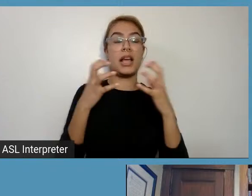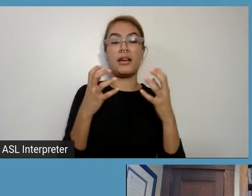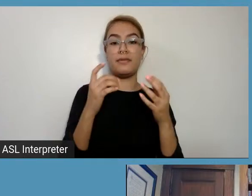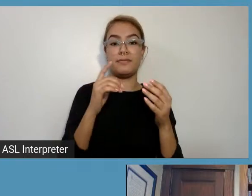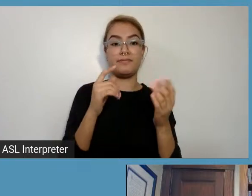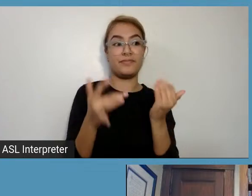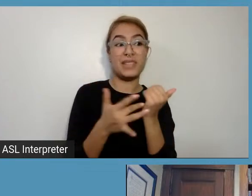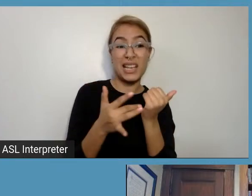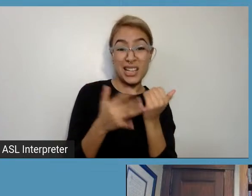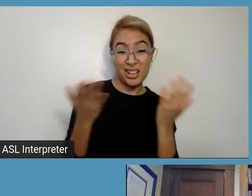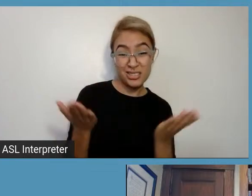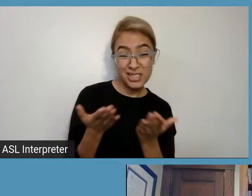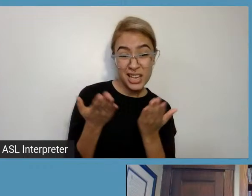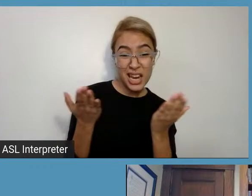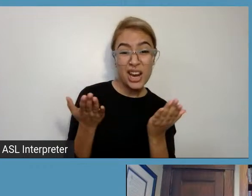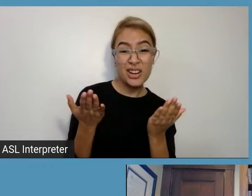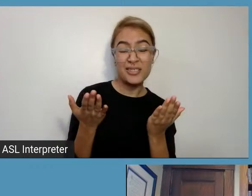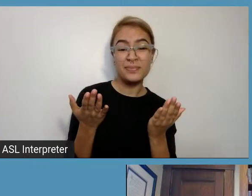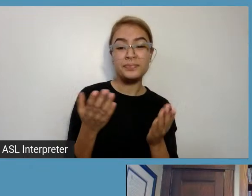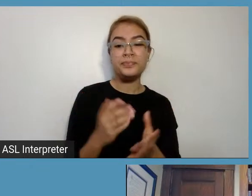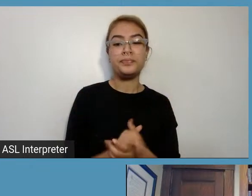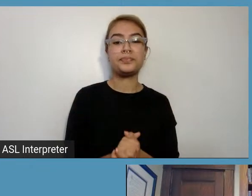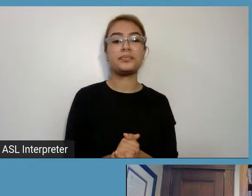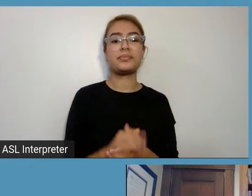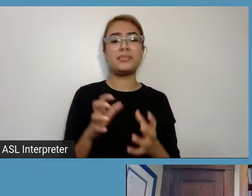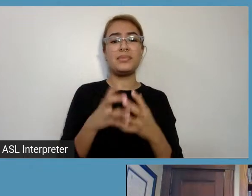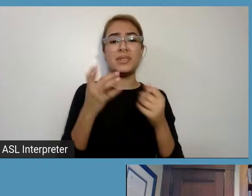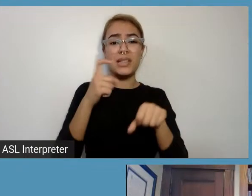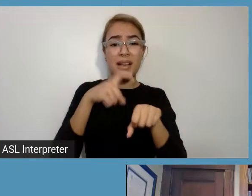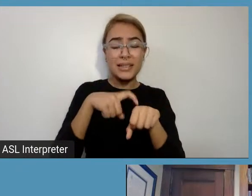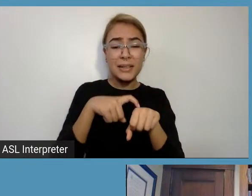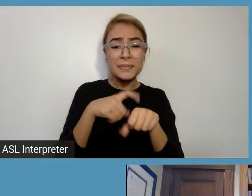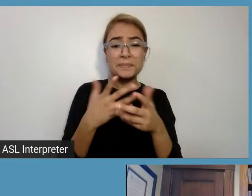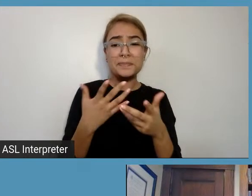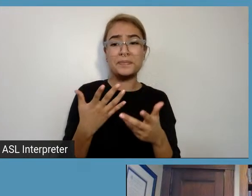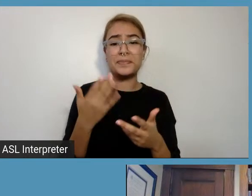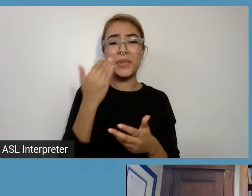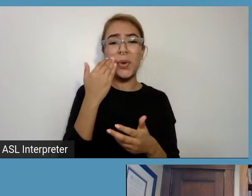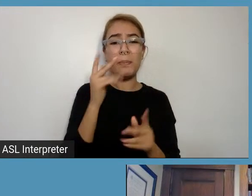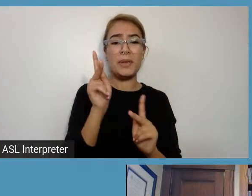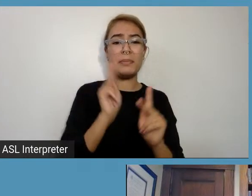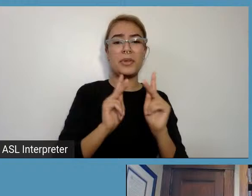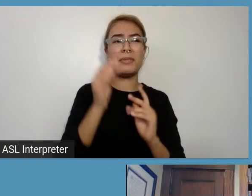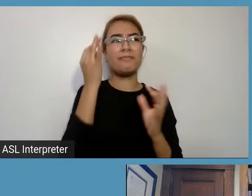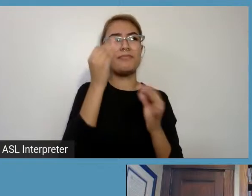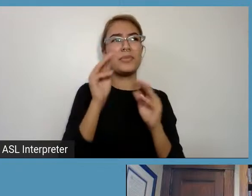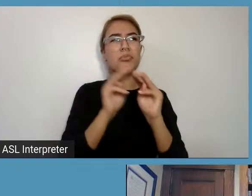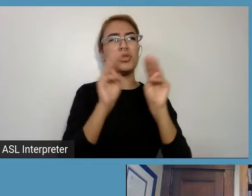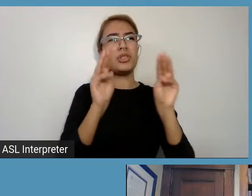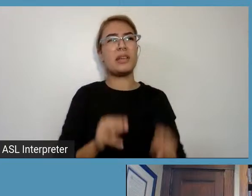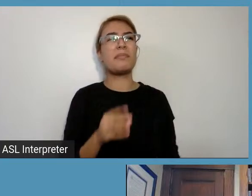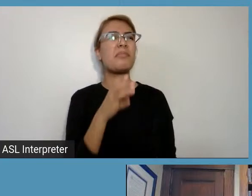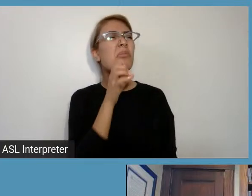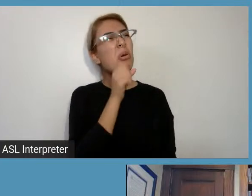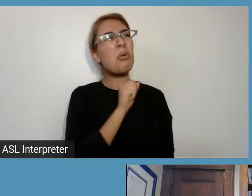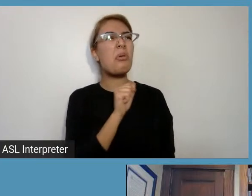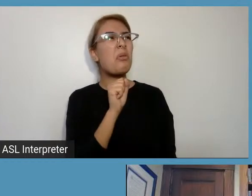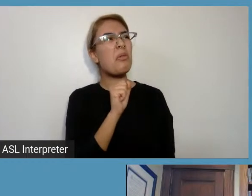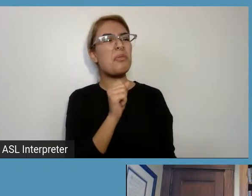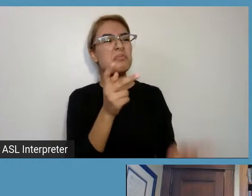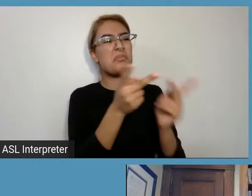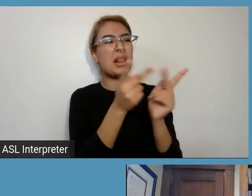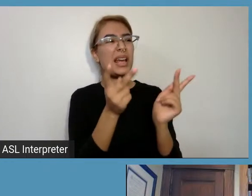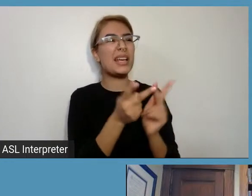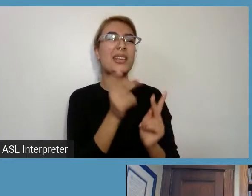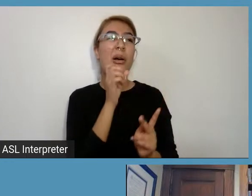here, and a lot of times people think of museums as like these old stuffy places where